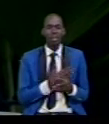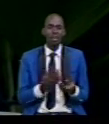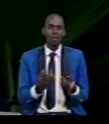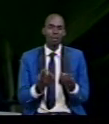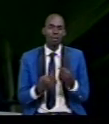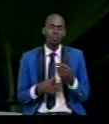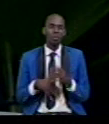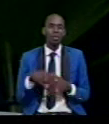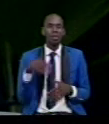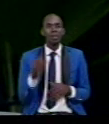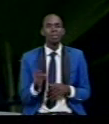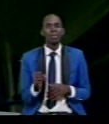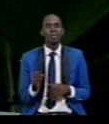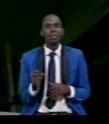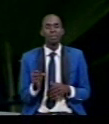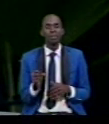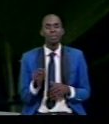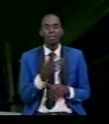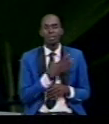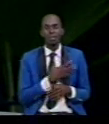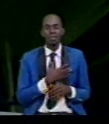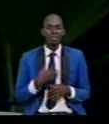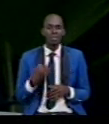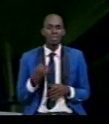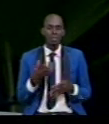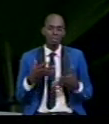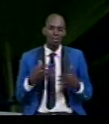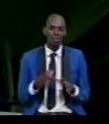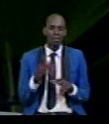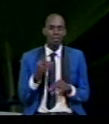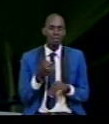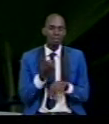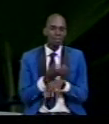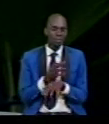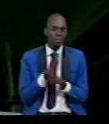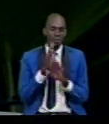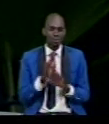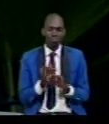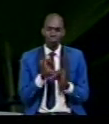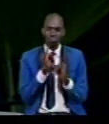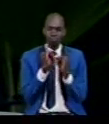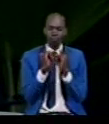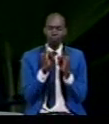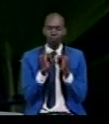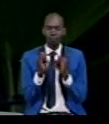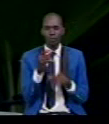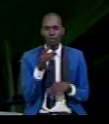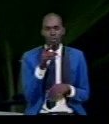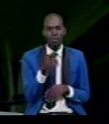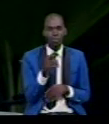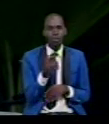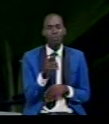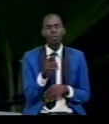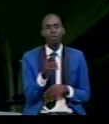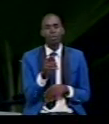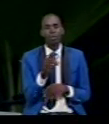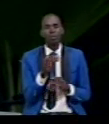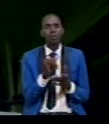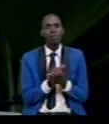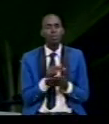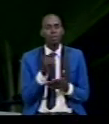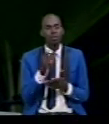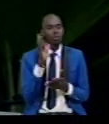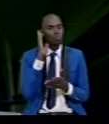let the counselors interview you, the overseers there, so that we give you time